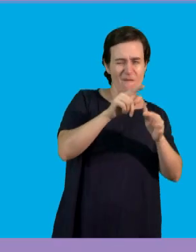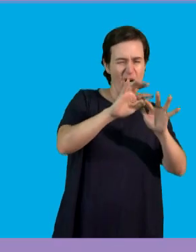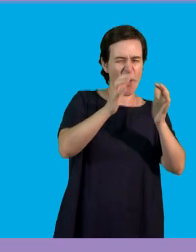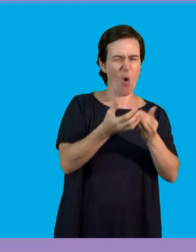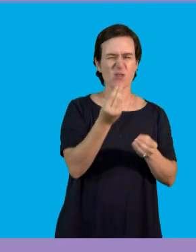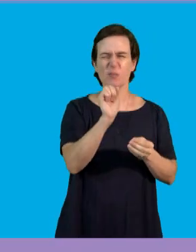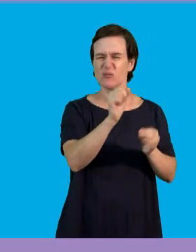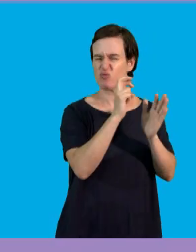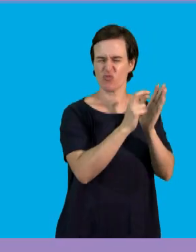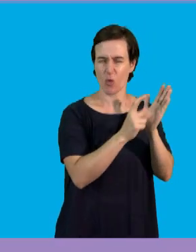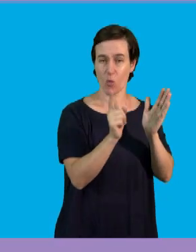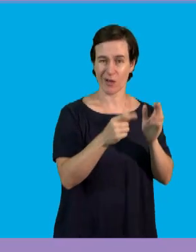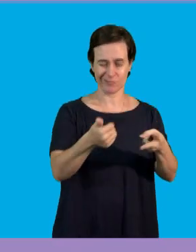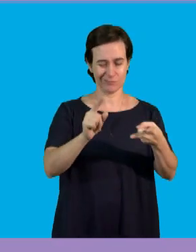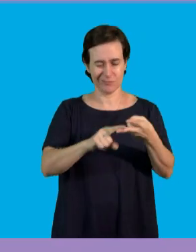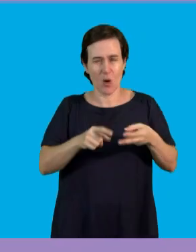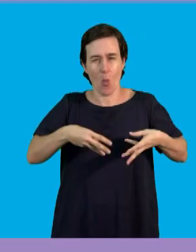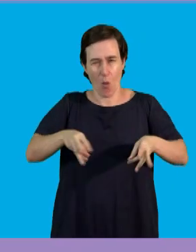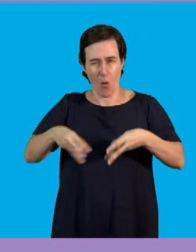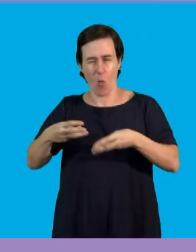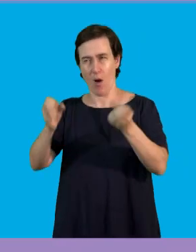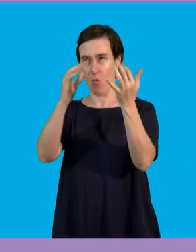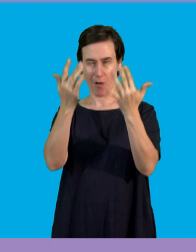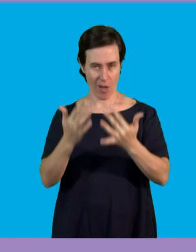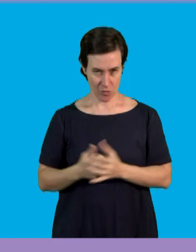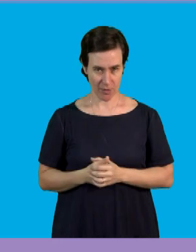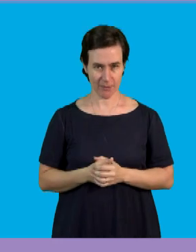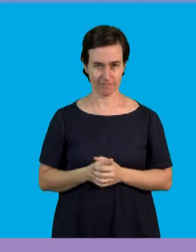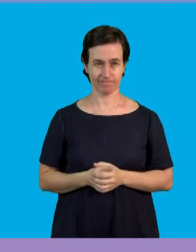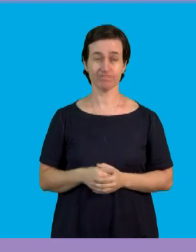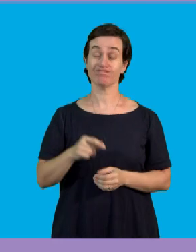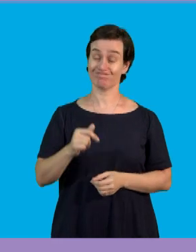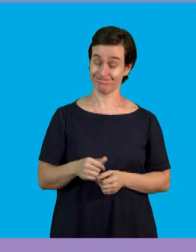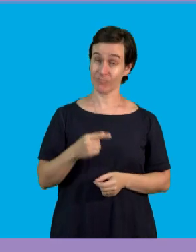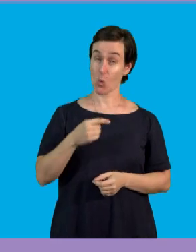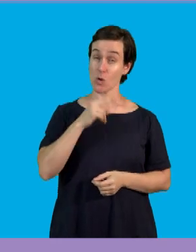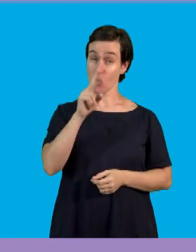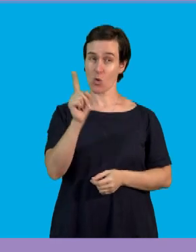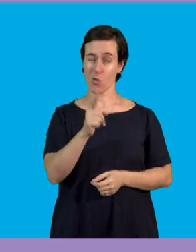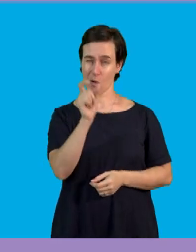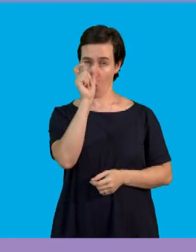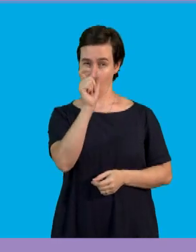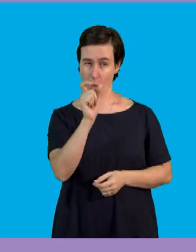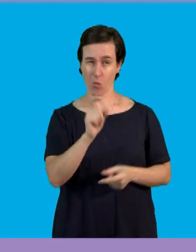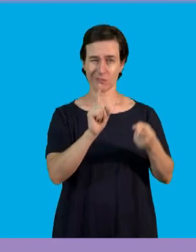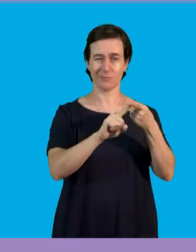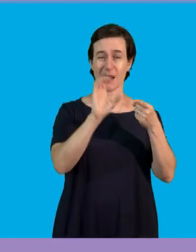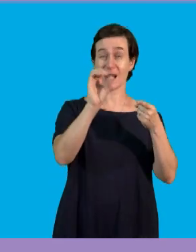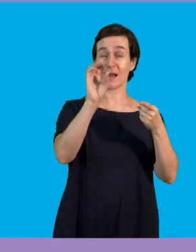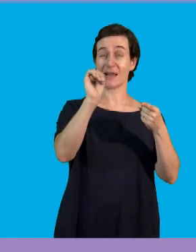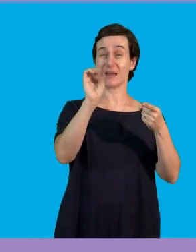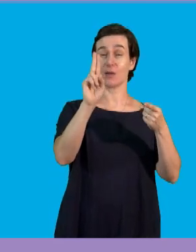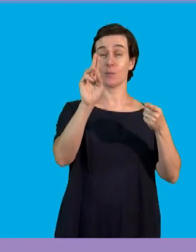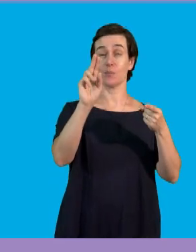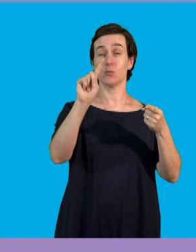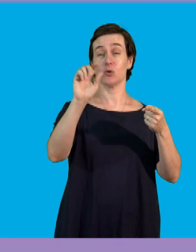whole numbers and calculation techniques. We also looked at the keywords that we were working with. Do